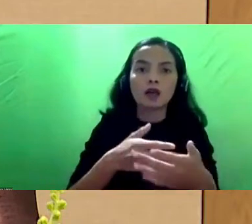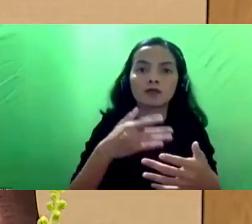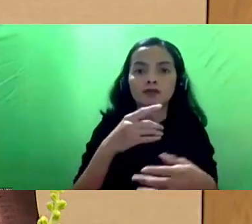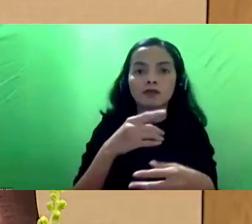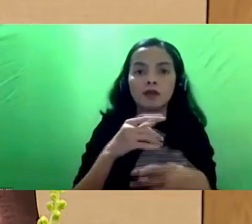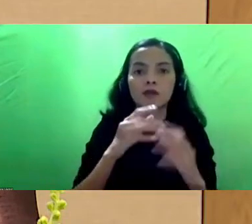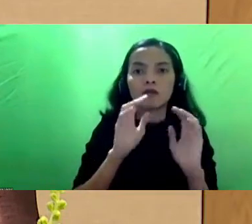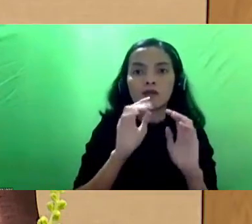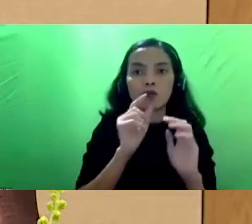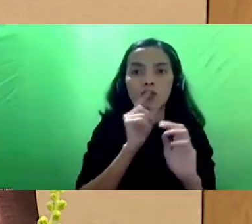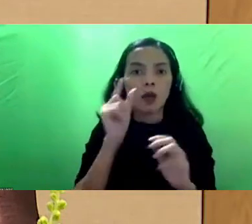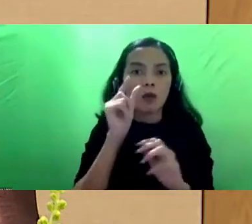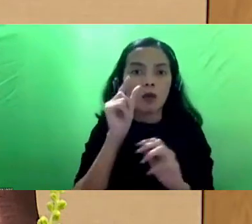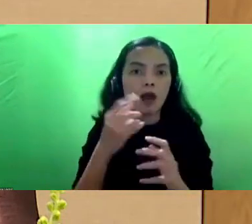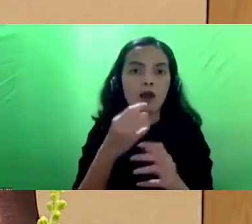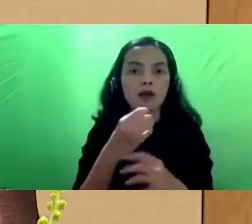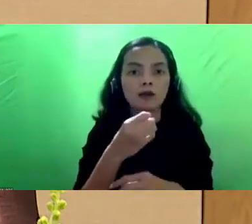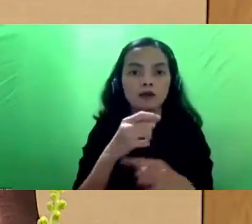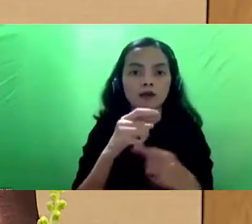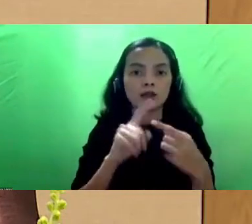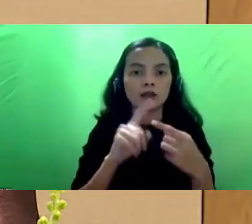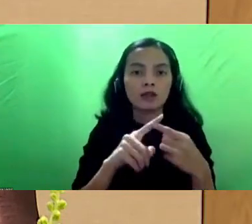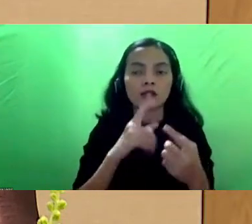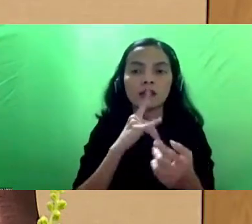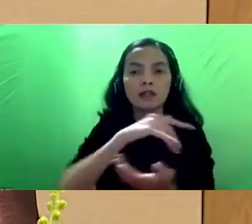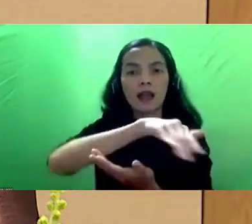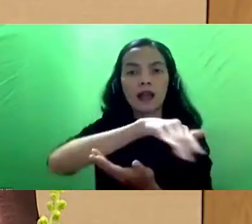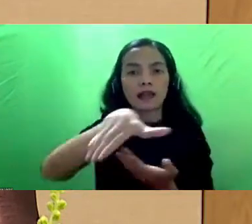the beneficiary data, the targeting data.